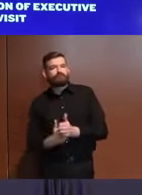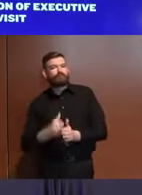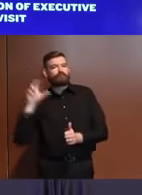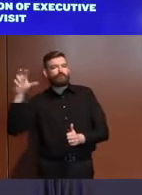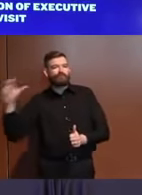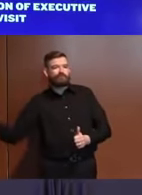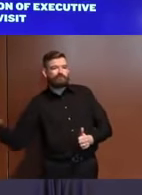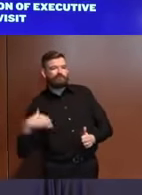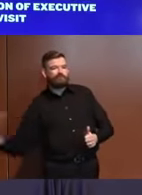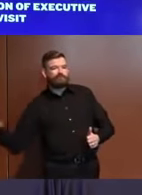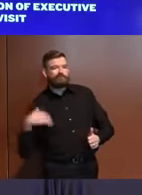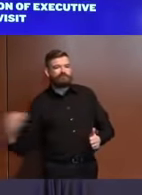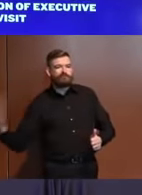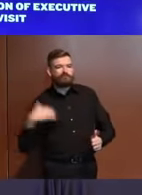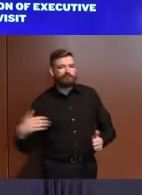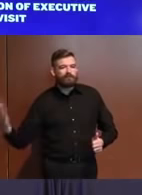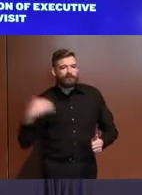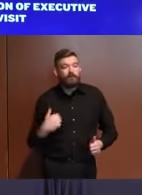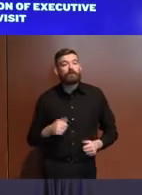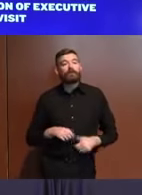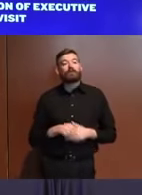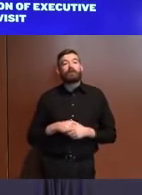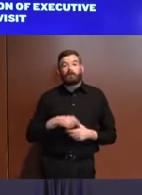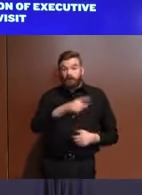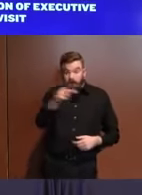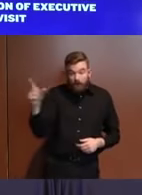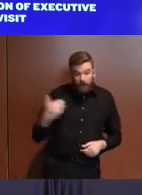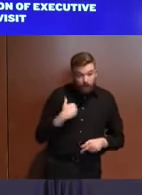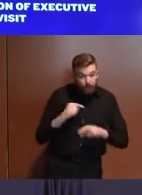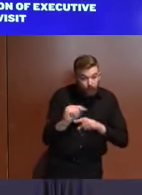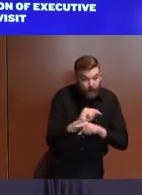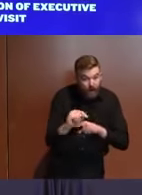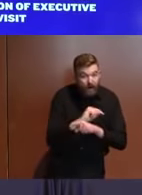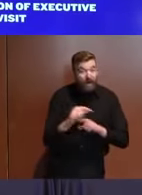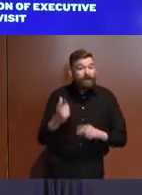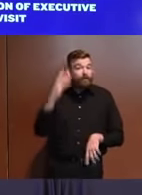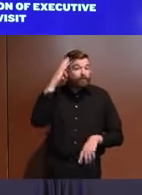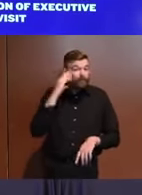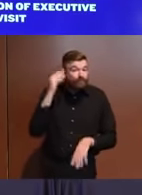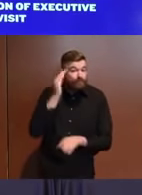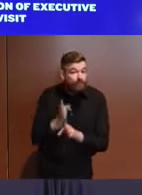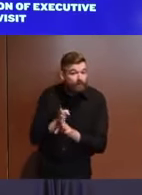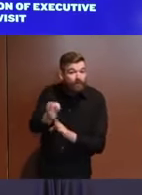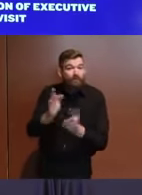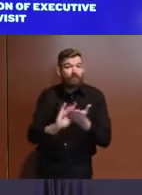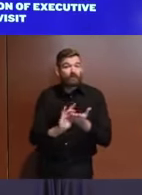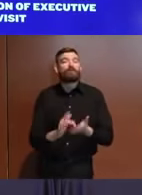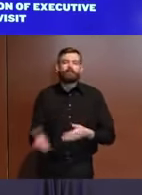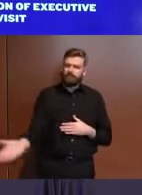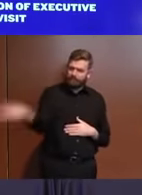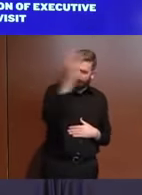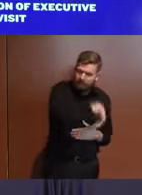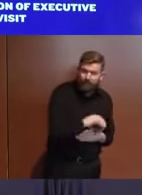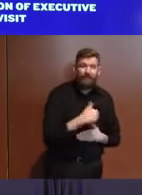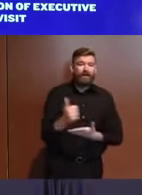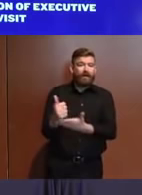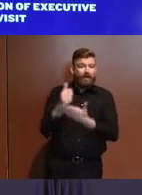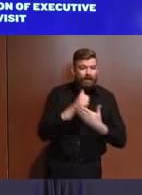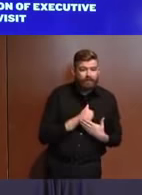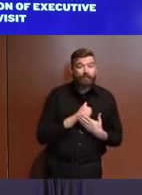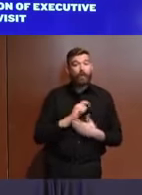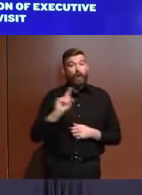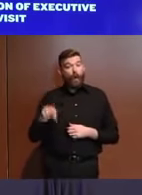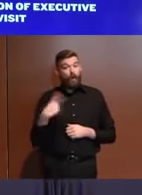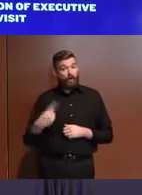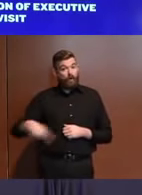experience who wish to join our fight against coronavirus. This isn't just for New Jersey residents either. We're looking across our